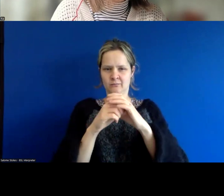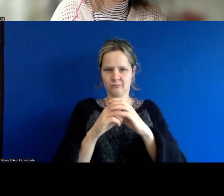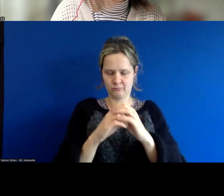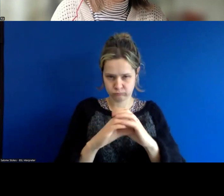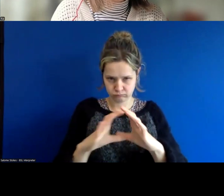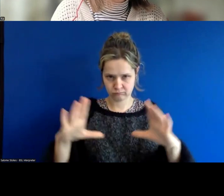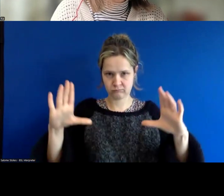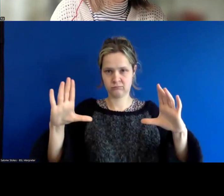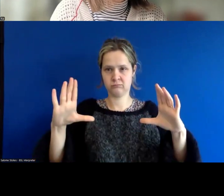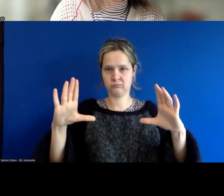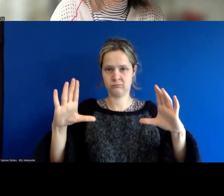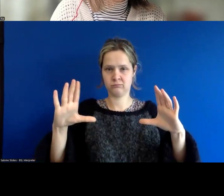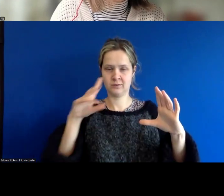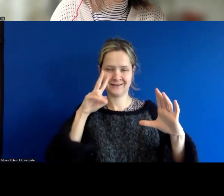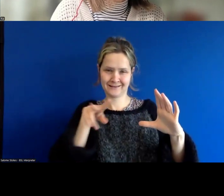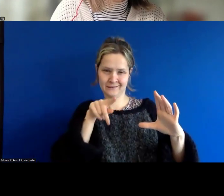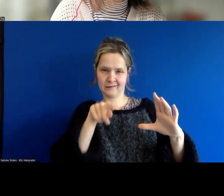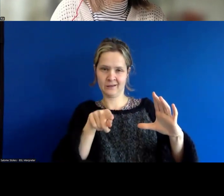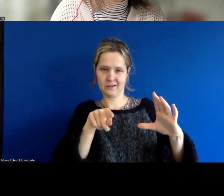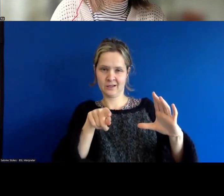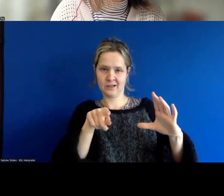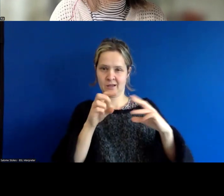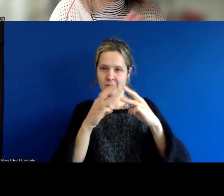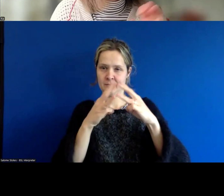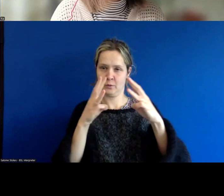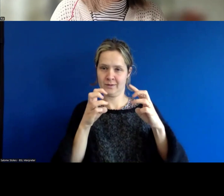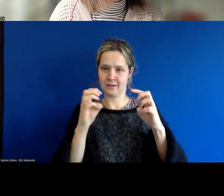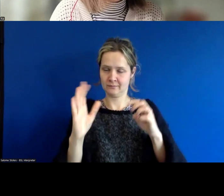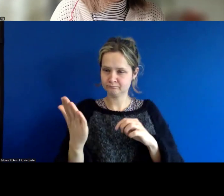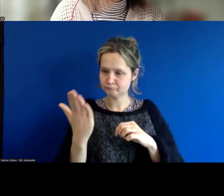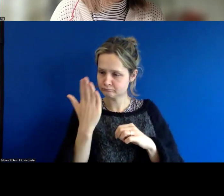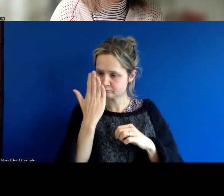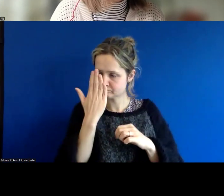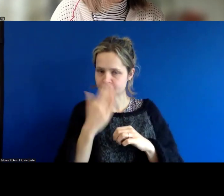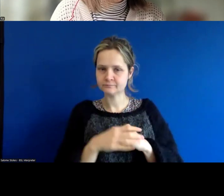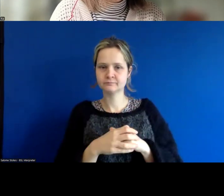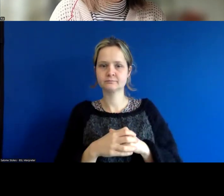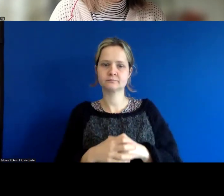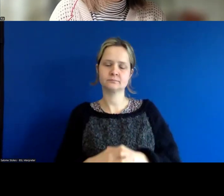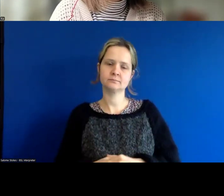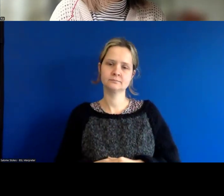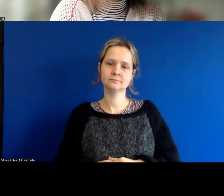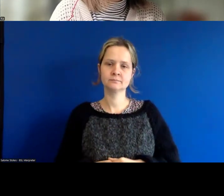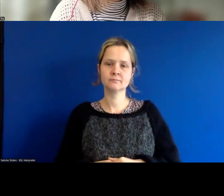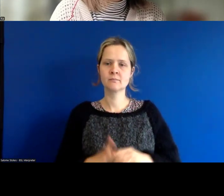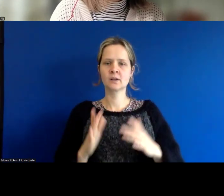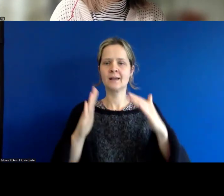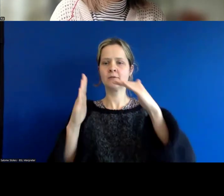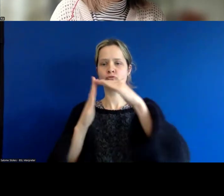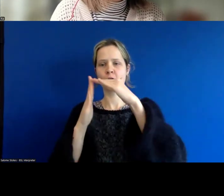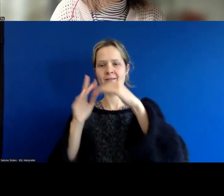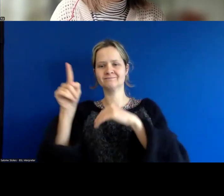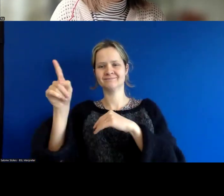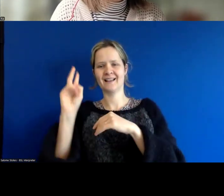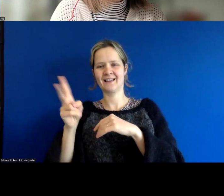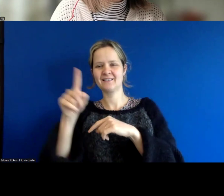and you'll be able to see the museums a bit closer. It will get a bit nearer to the map. The top right corner here is your